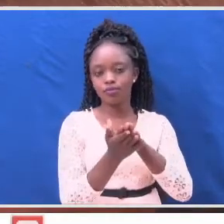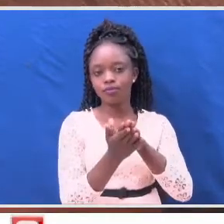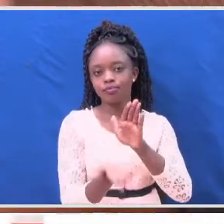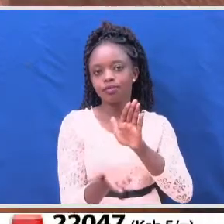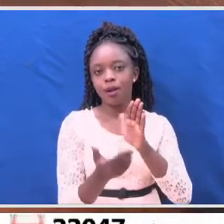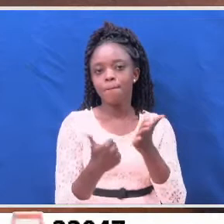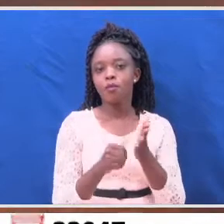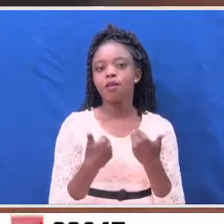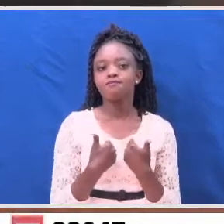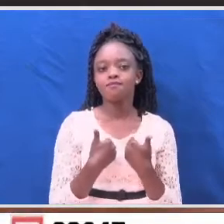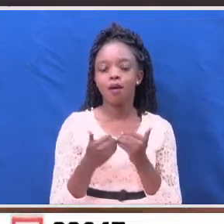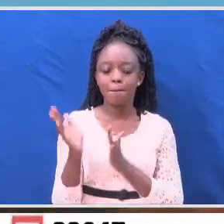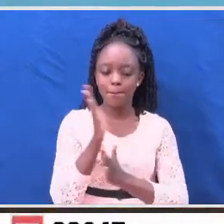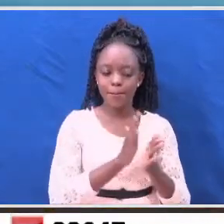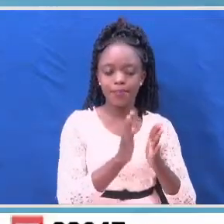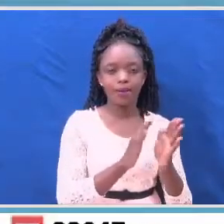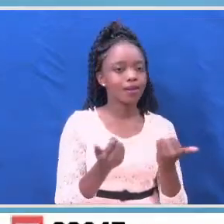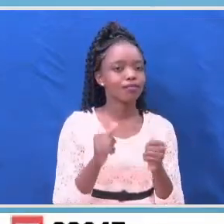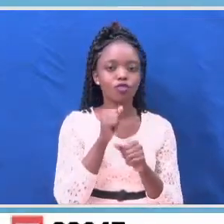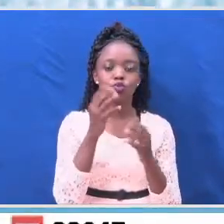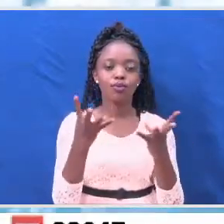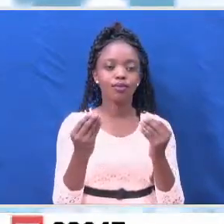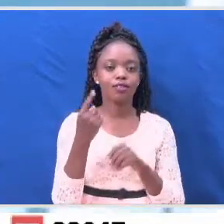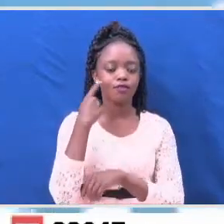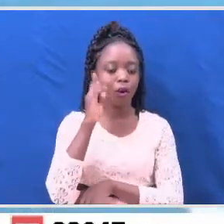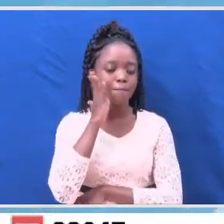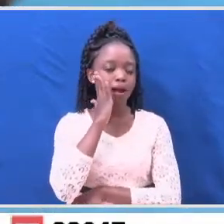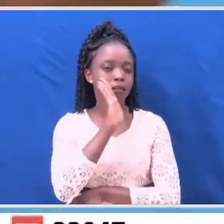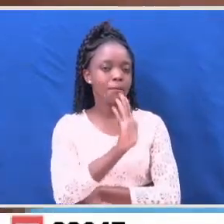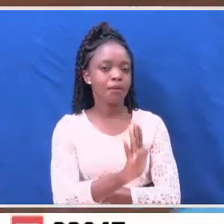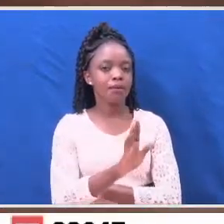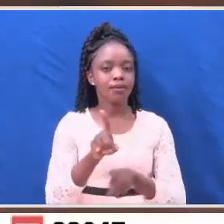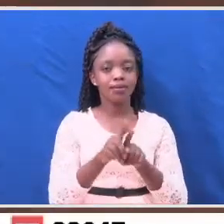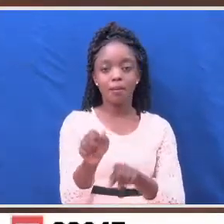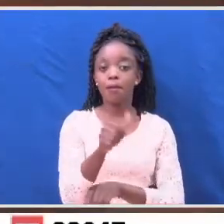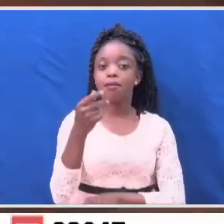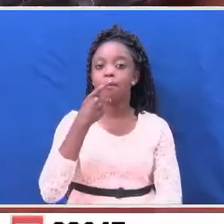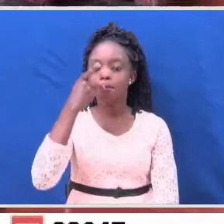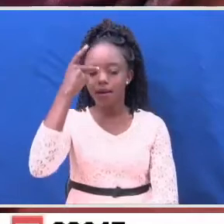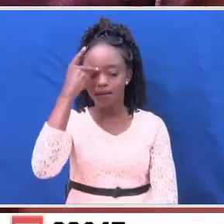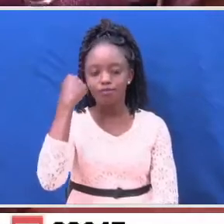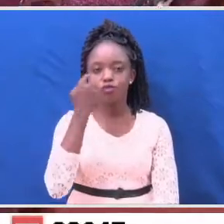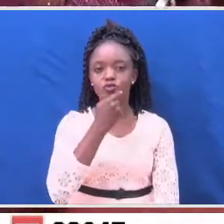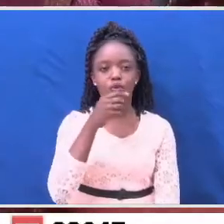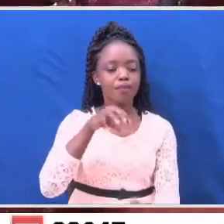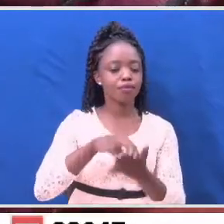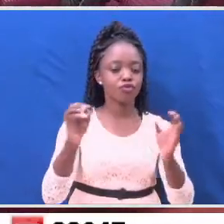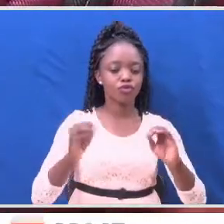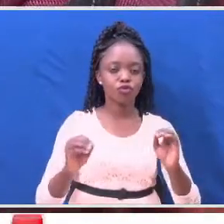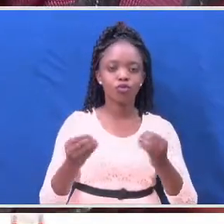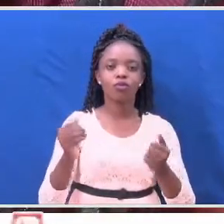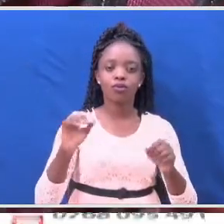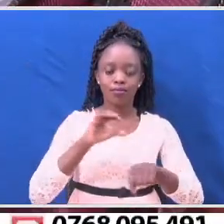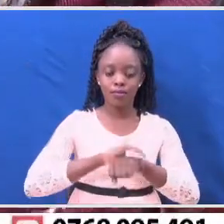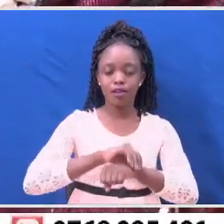However, the preparation journey has not been smooth for Joseph's mother and perhaps other parents who have not been in a position to raise school